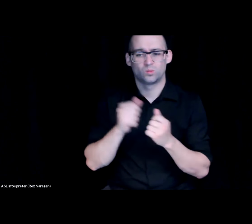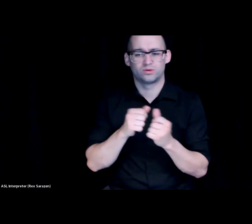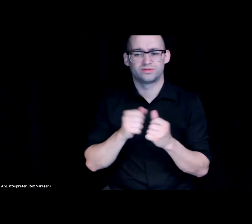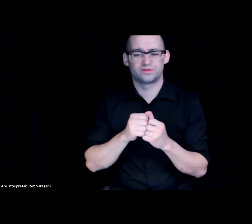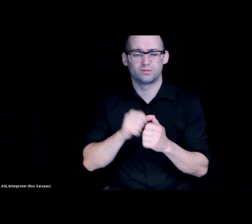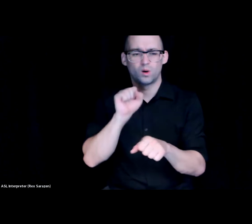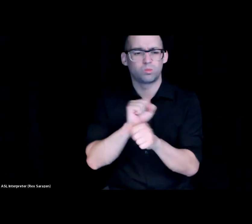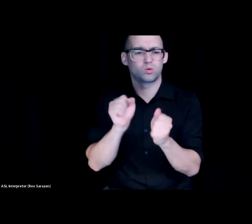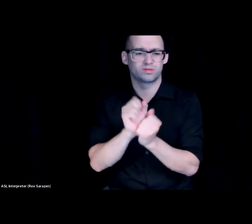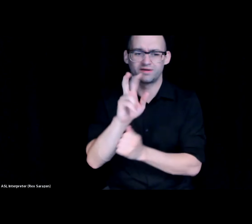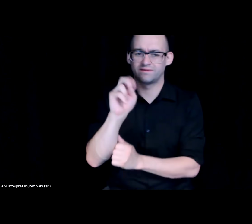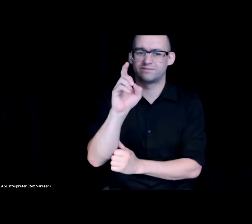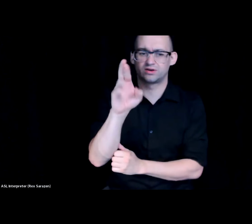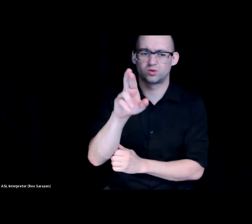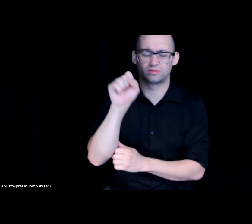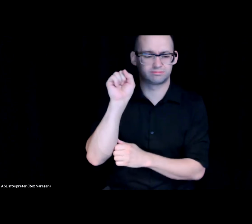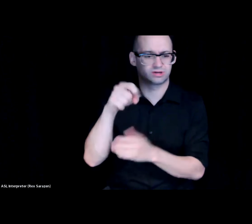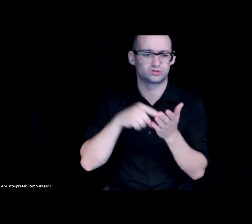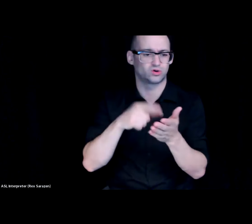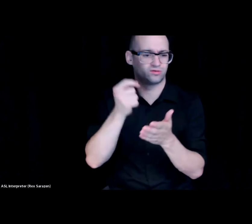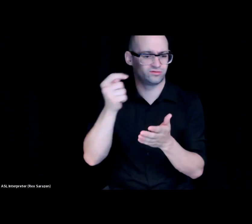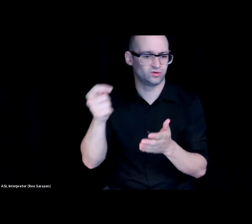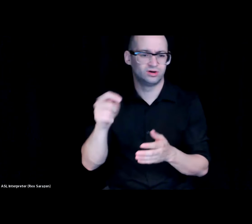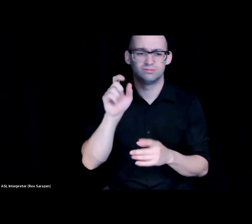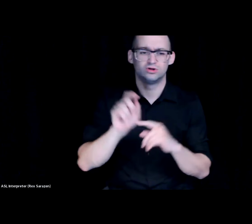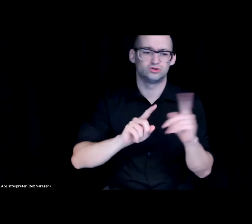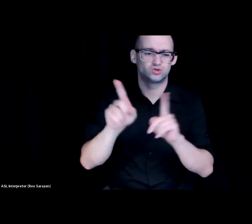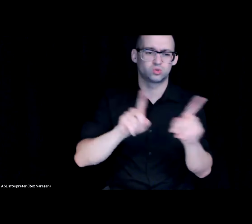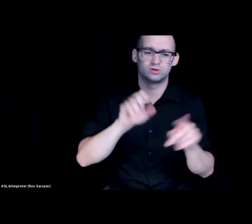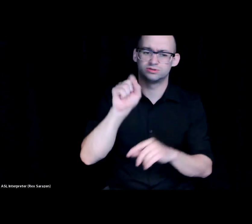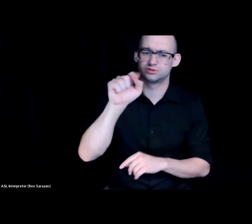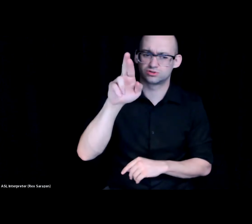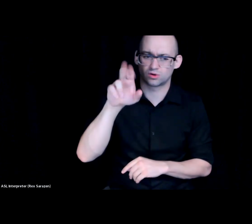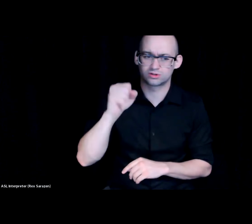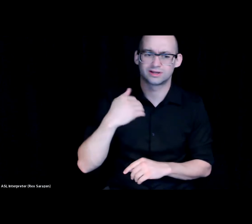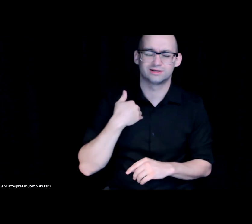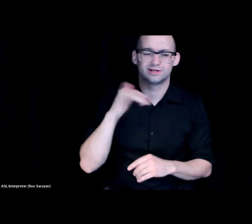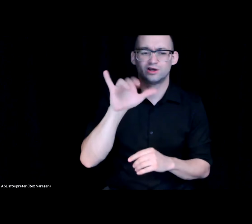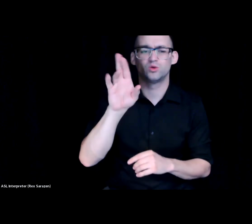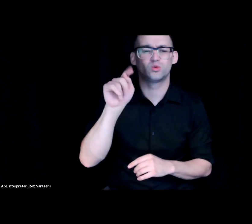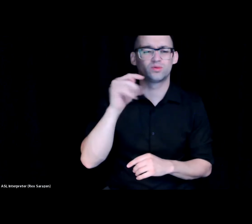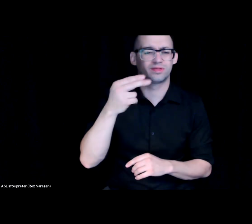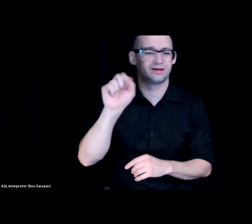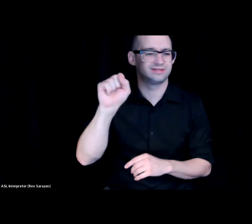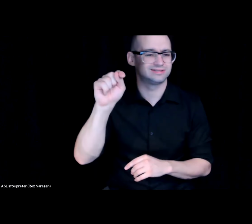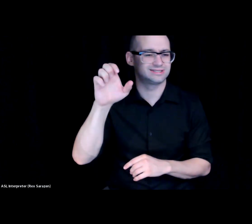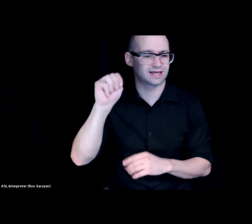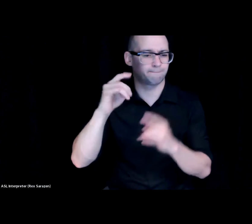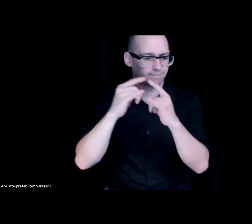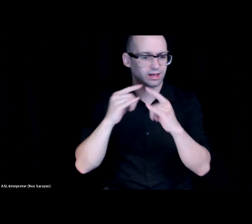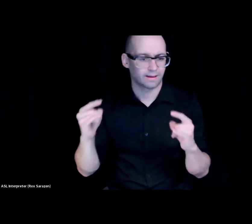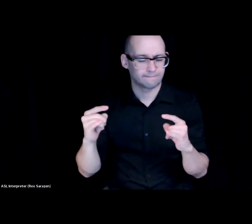I could rattle off a couple. We have Shooting Stars, which does our youth STEM camps for our youth.